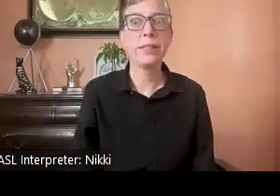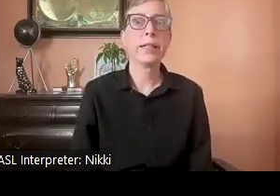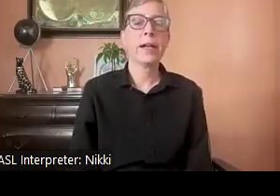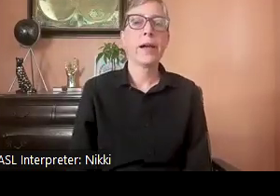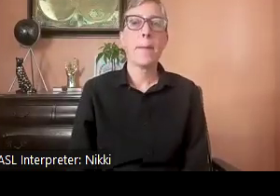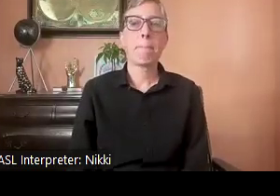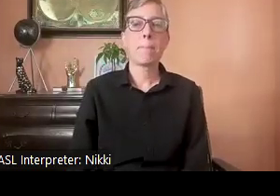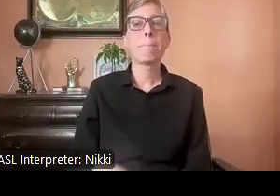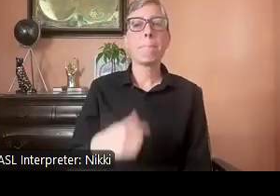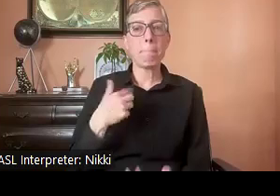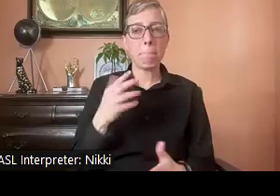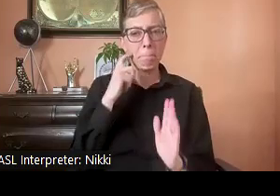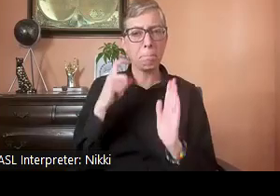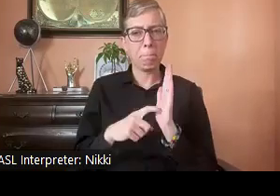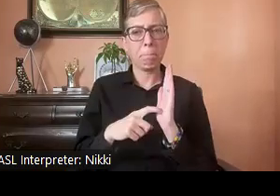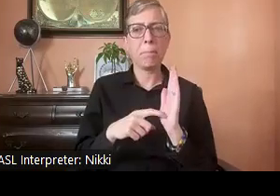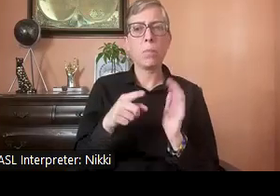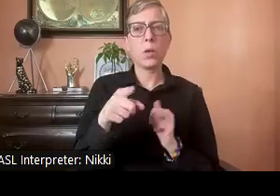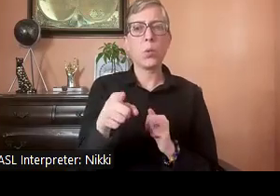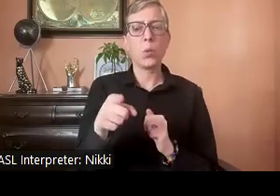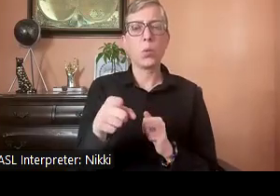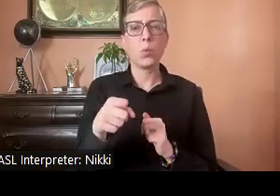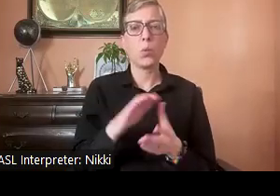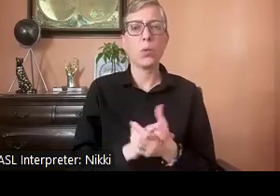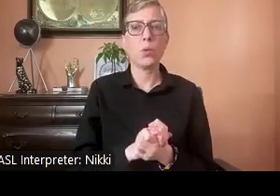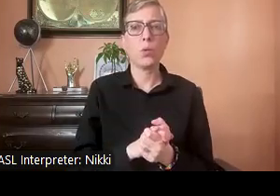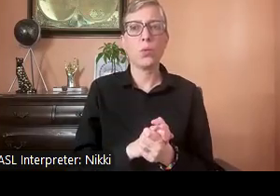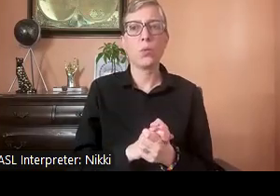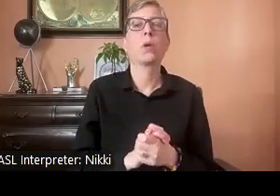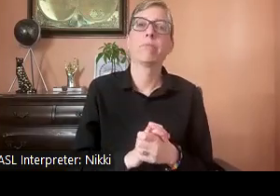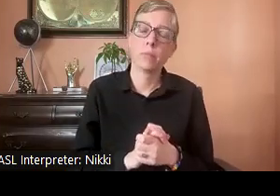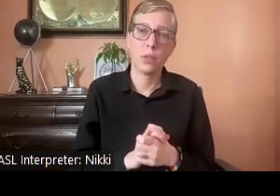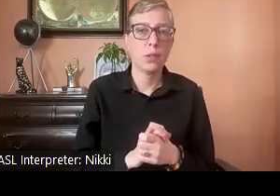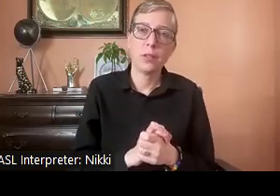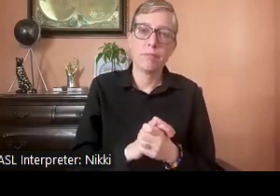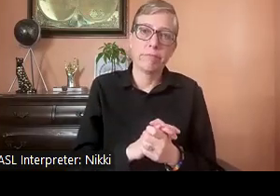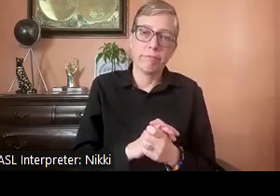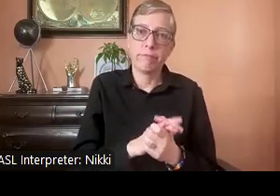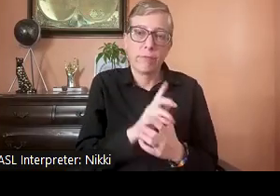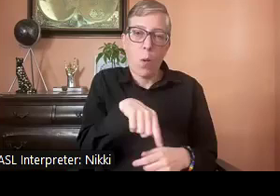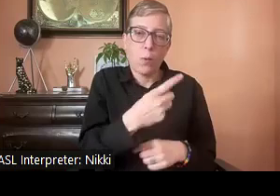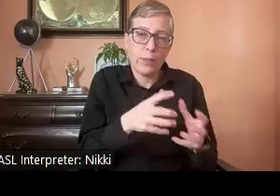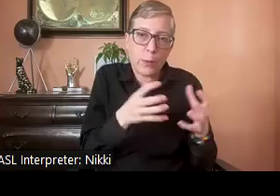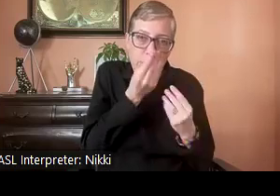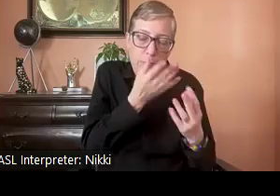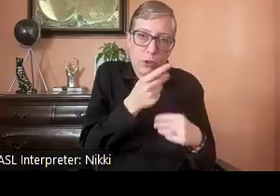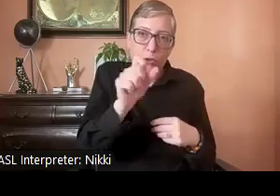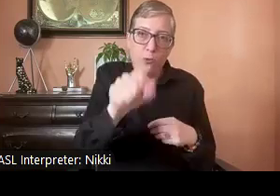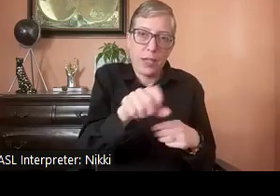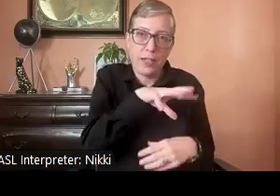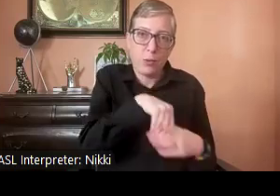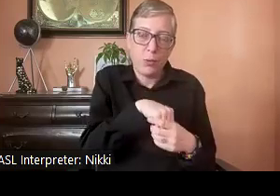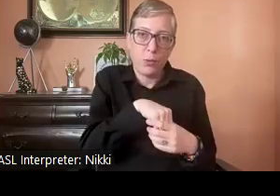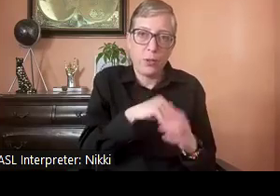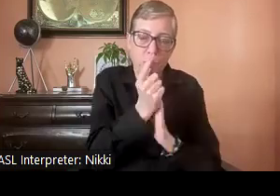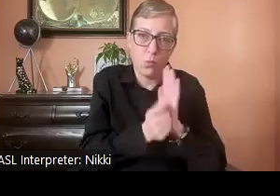I've noticed that you, there's only so much you can cram into 1 hour presentation, but I've noticed you did not